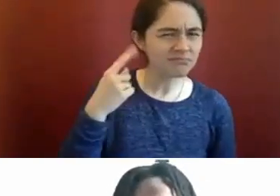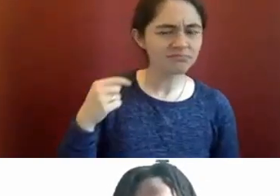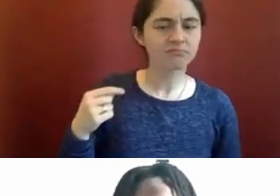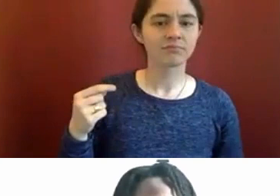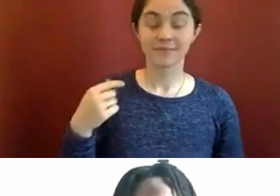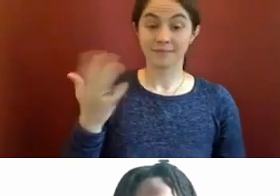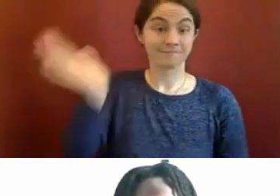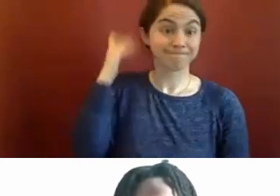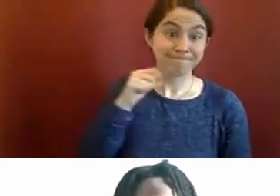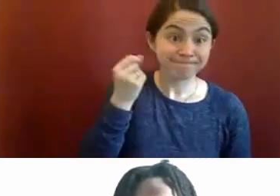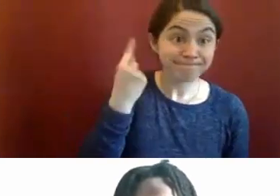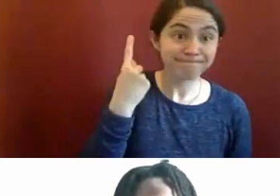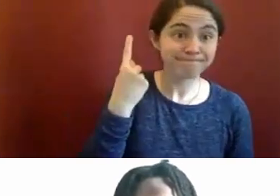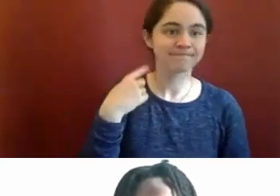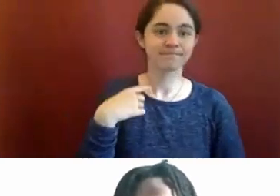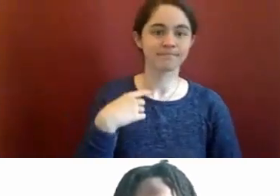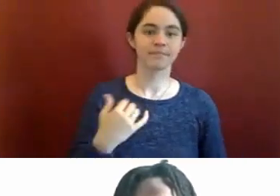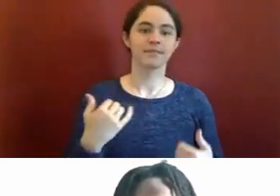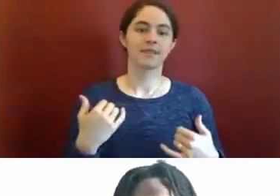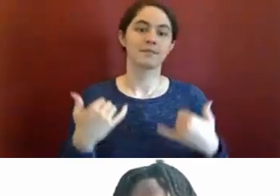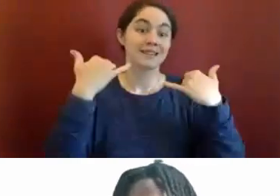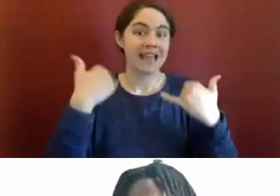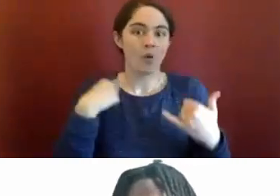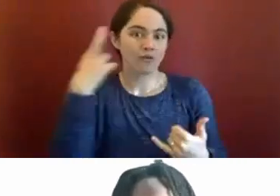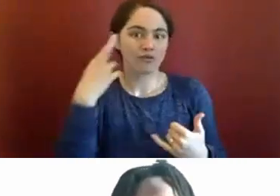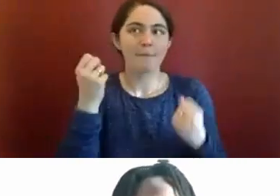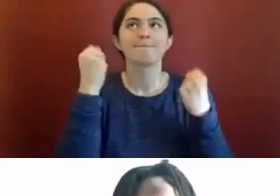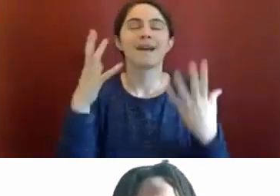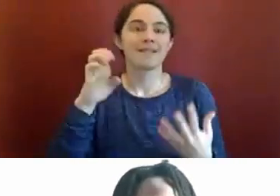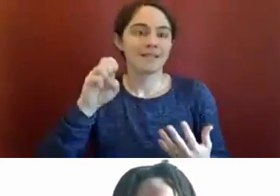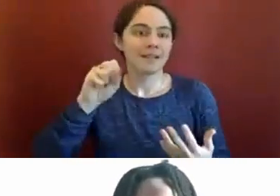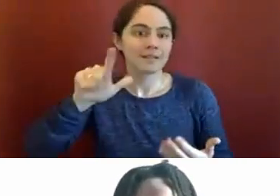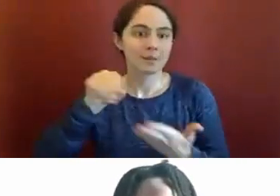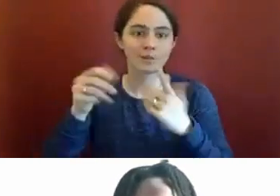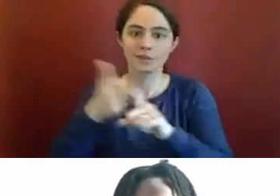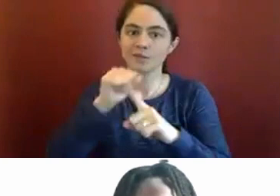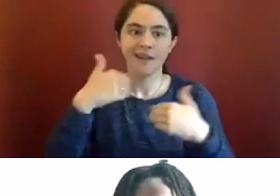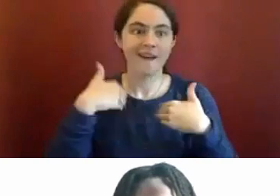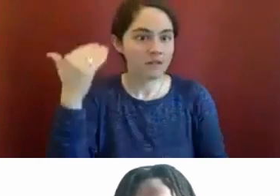many ESL students do not have the knowledge or the